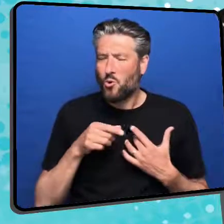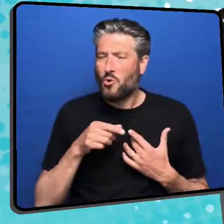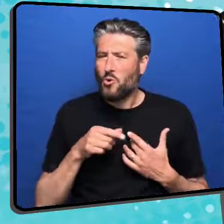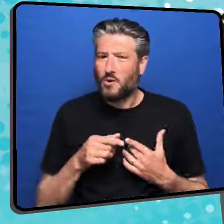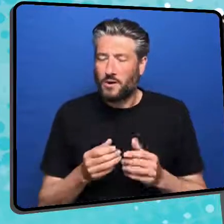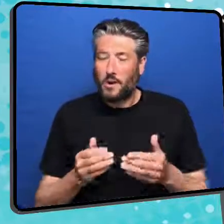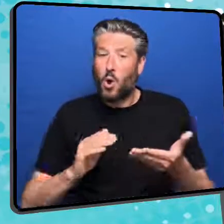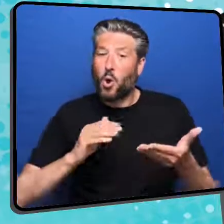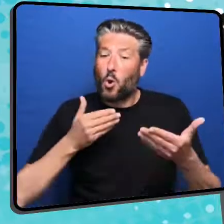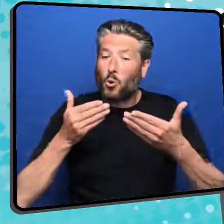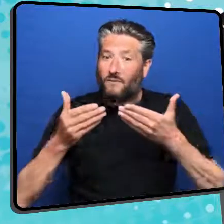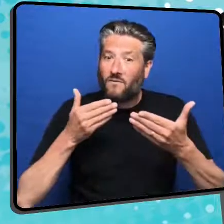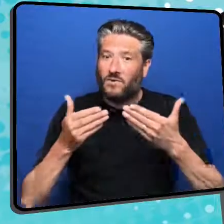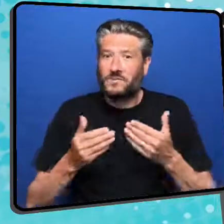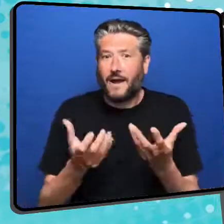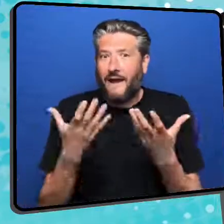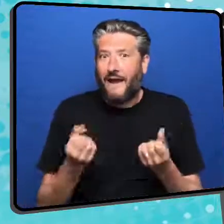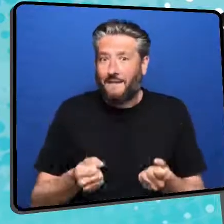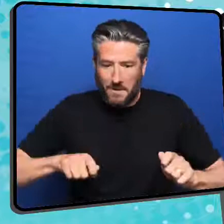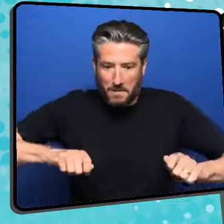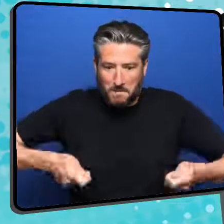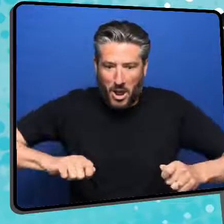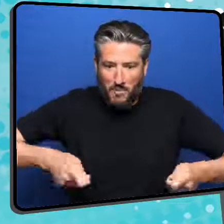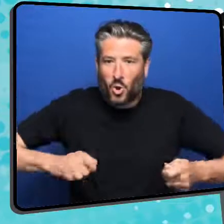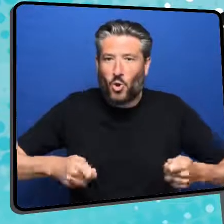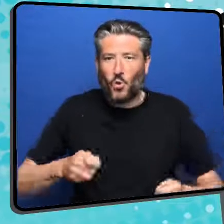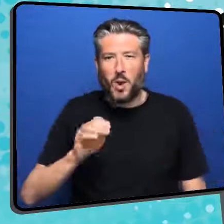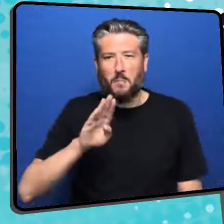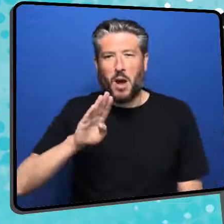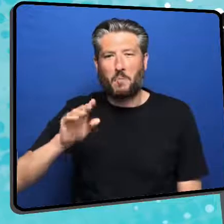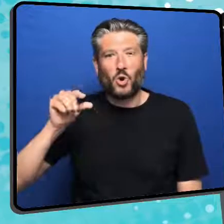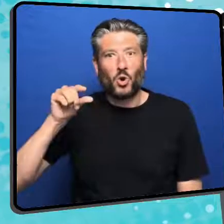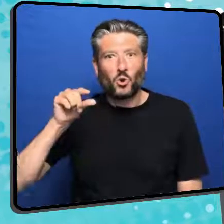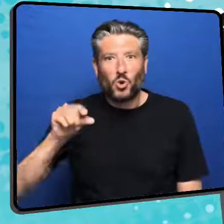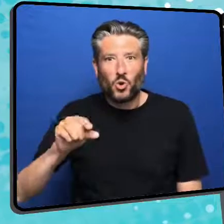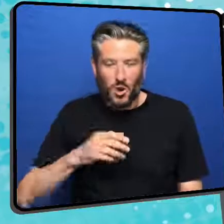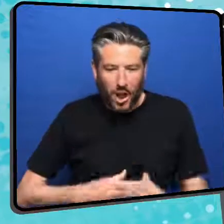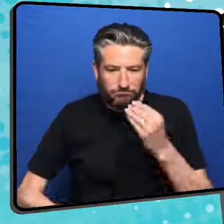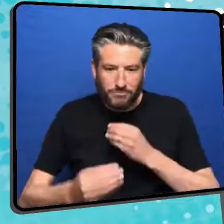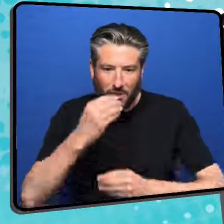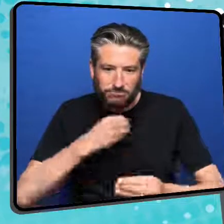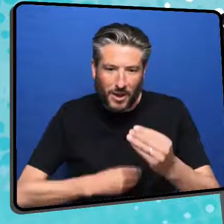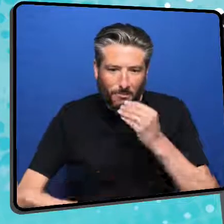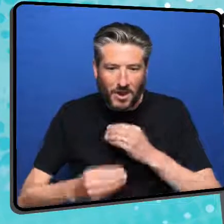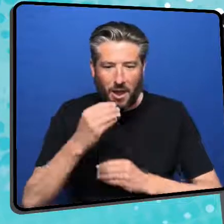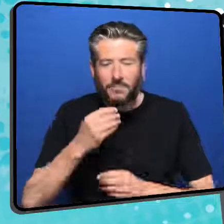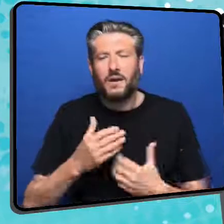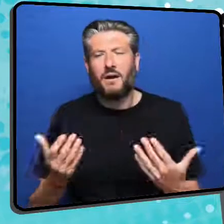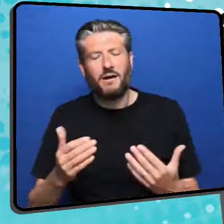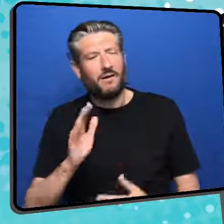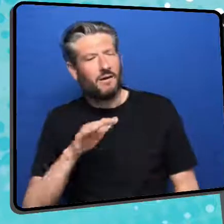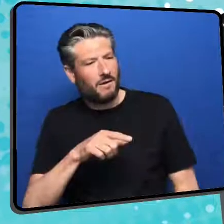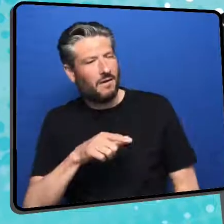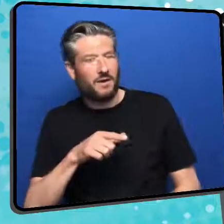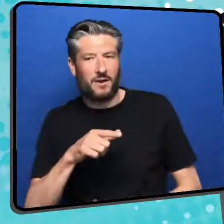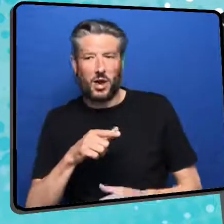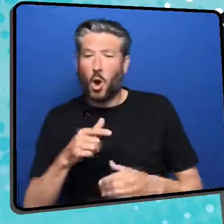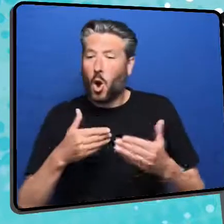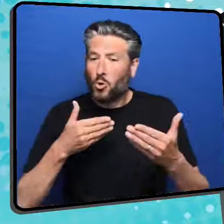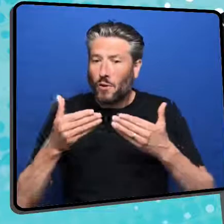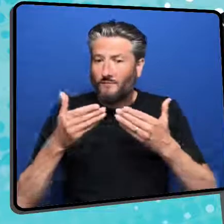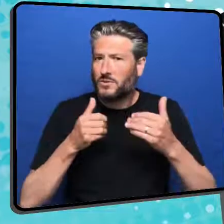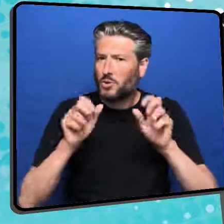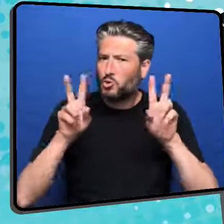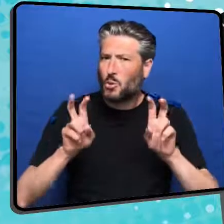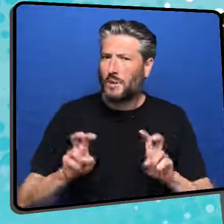the barbecue, but I see. What's the developer conference part? What's the focus? Is it just a bit of any developer